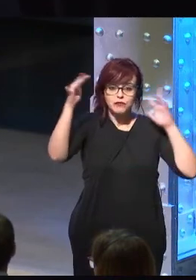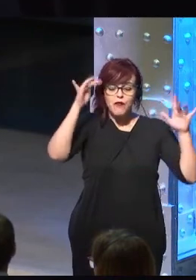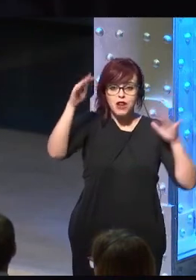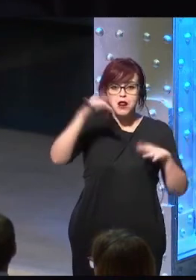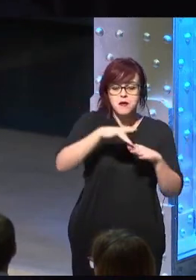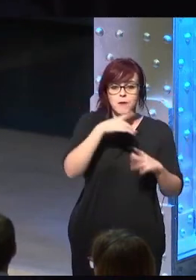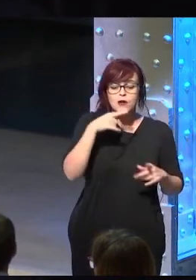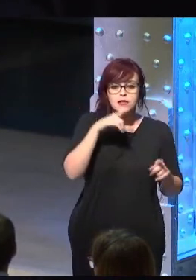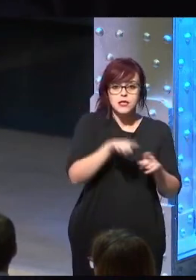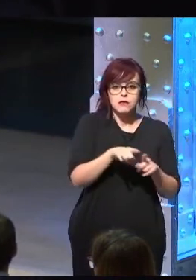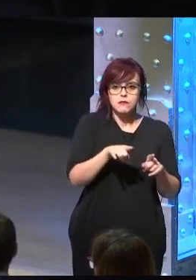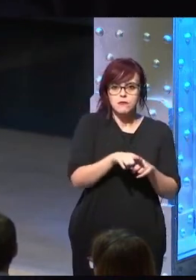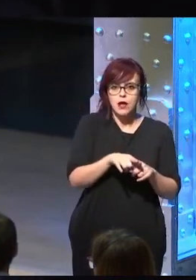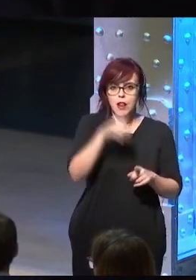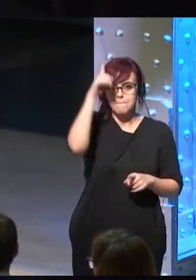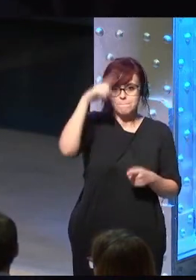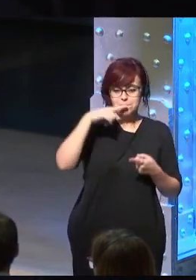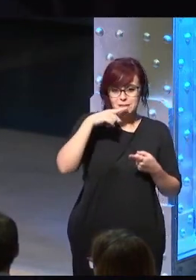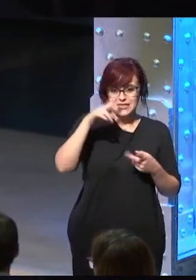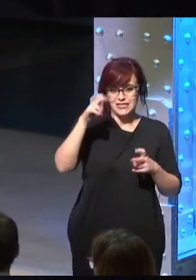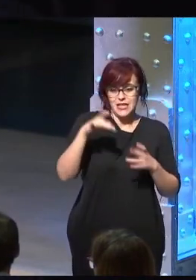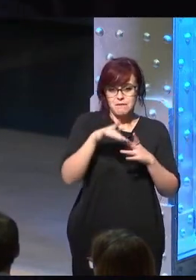of philosophers, like are